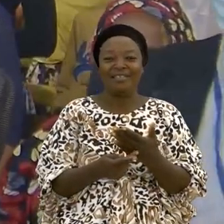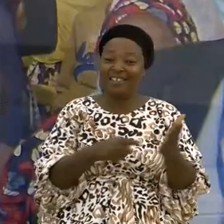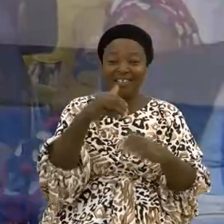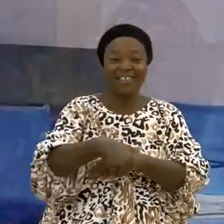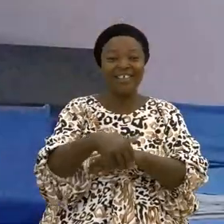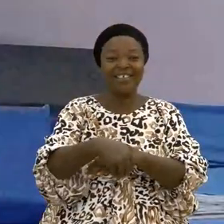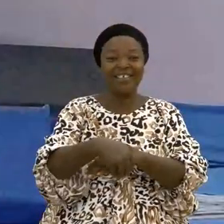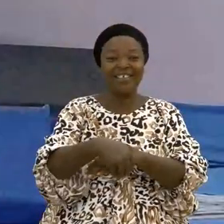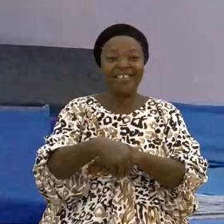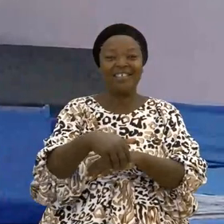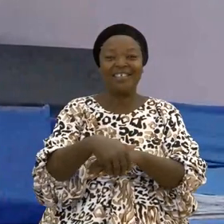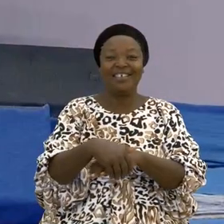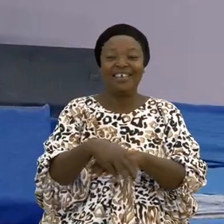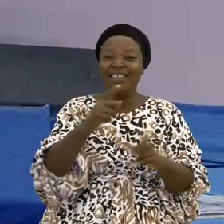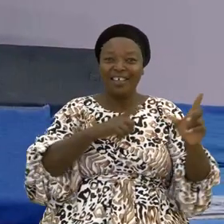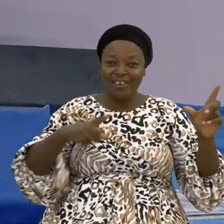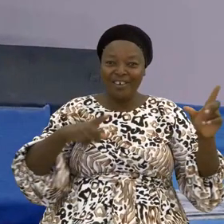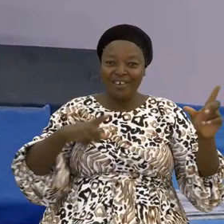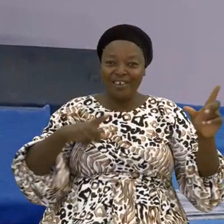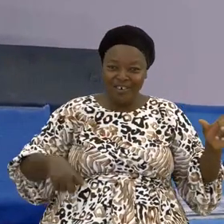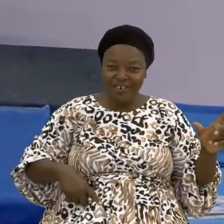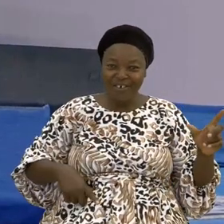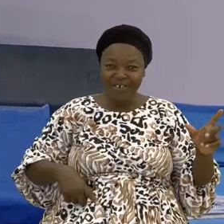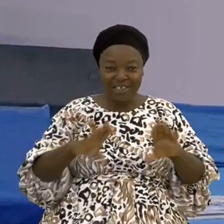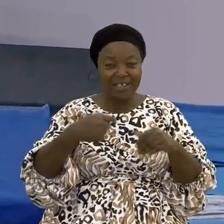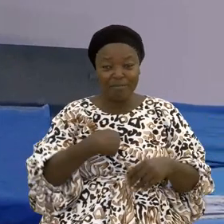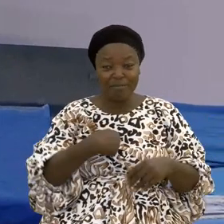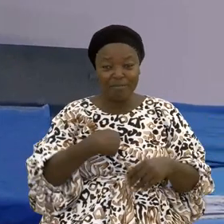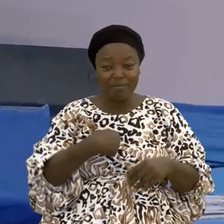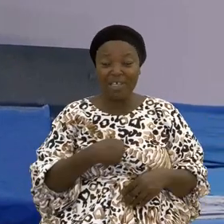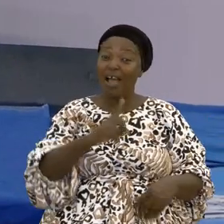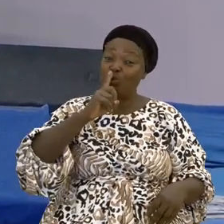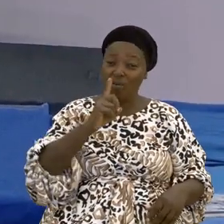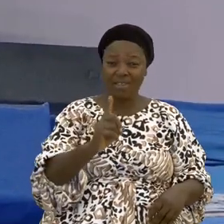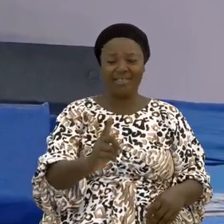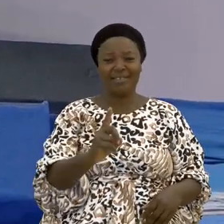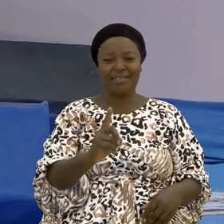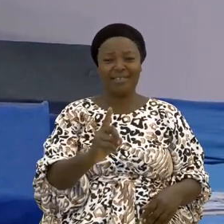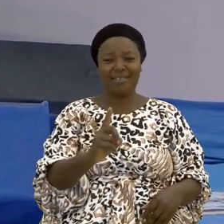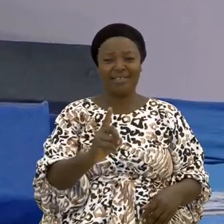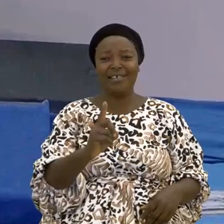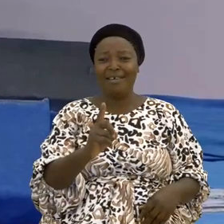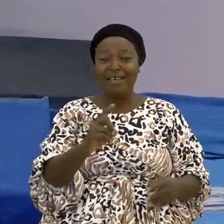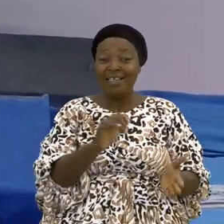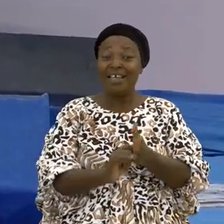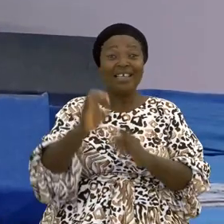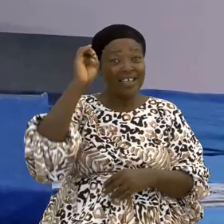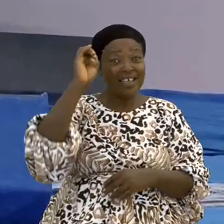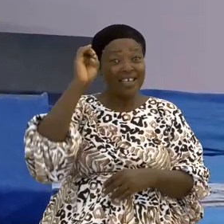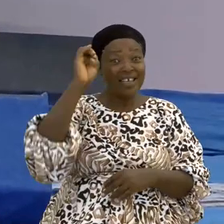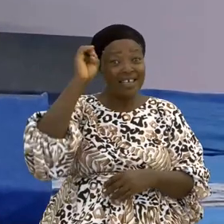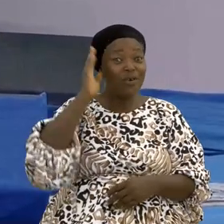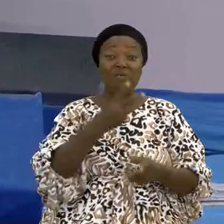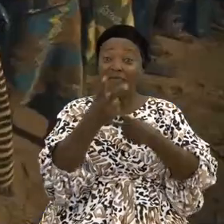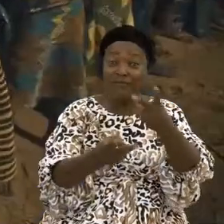Tonight, the Lord gives me assurance that He will visit you